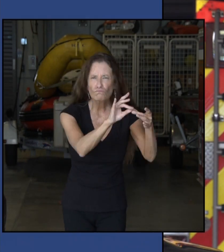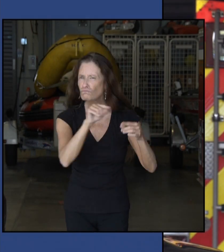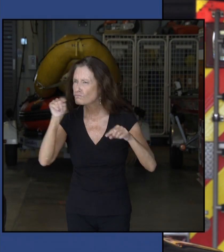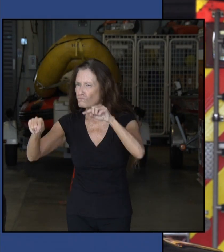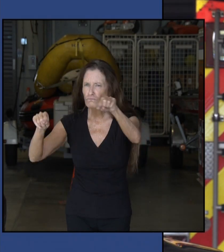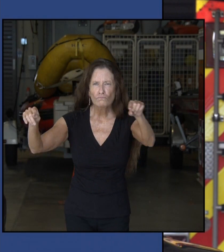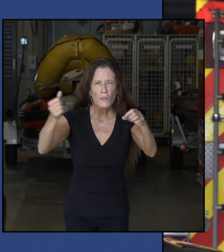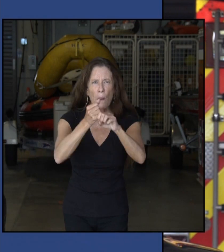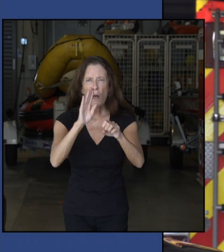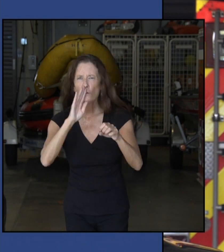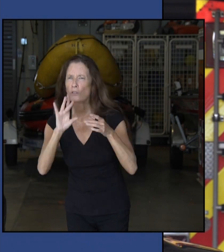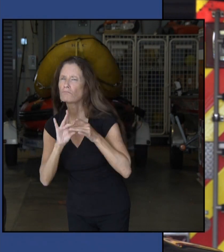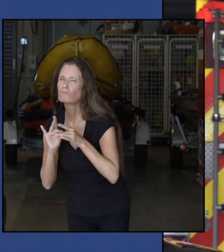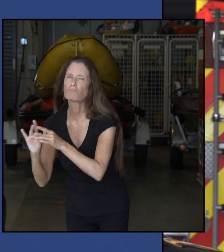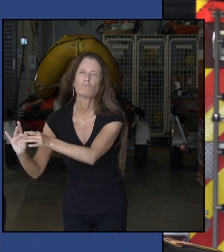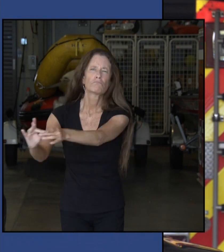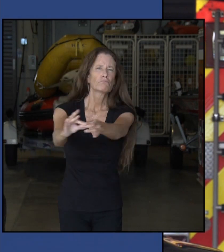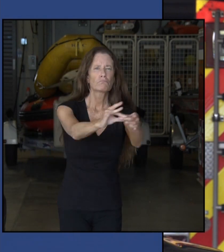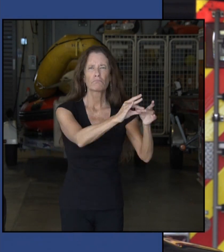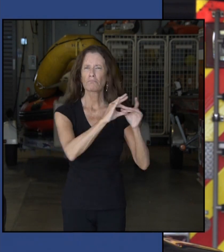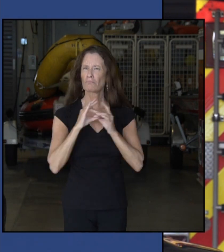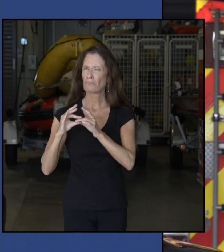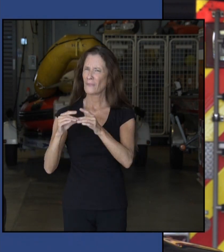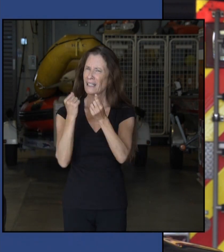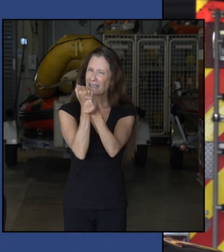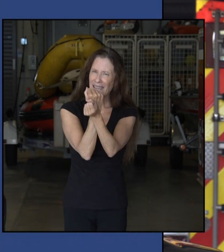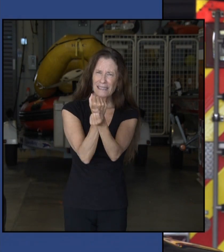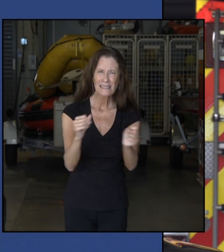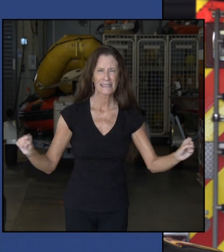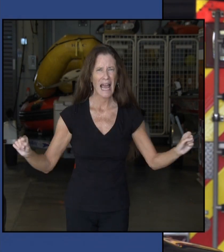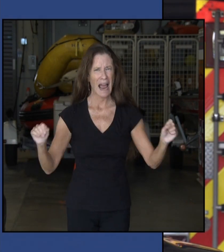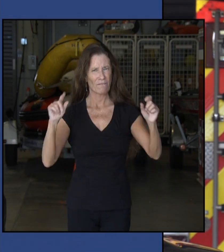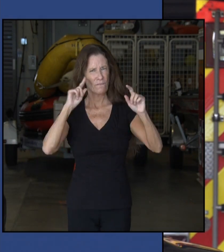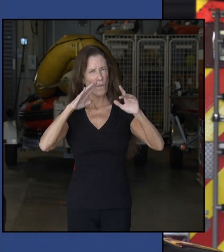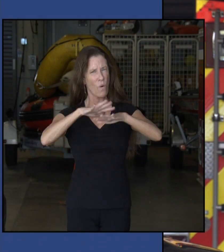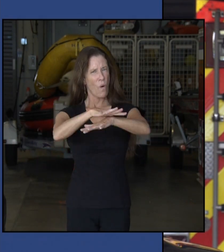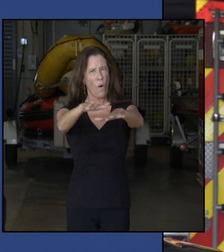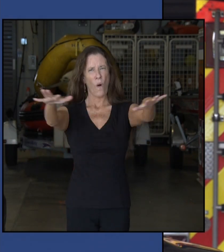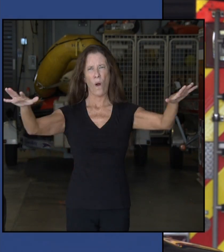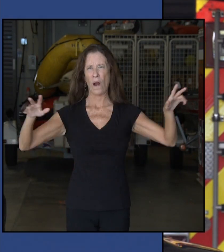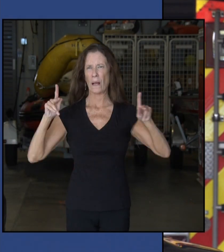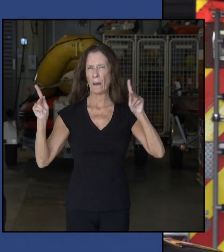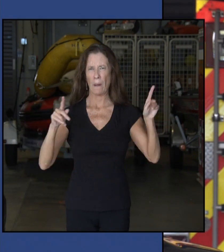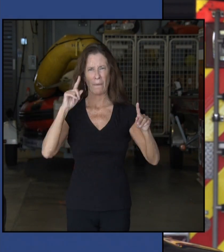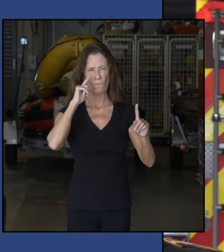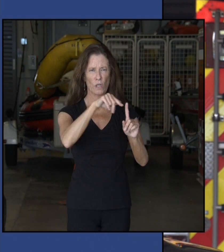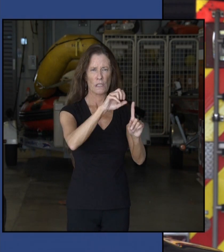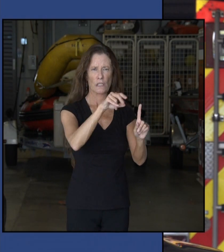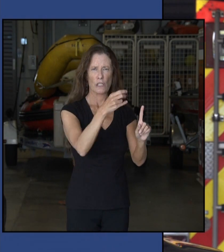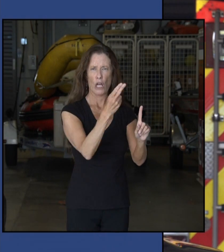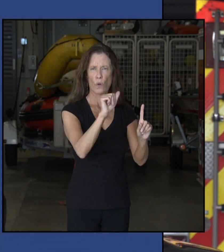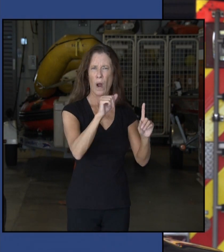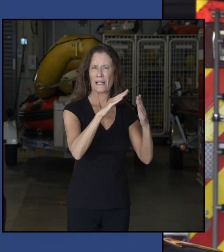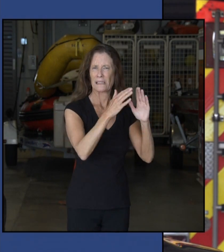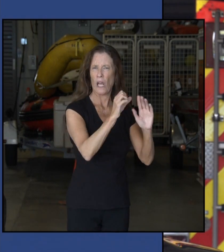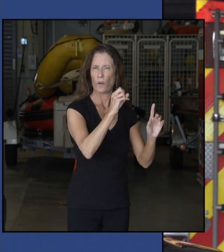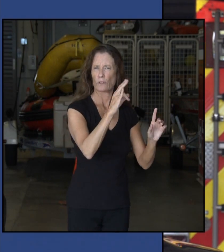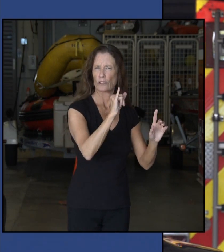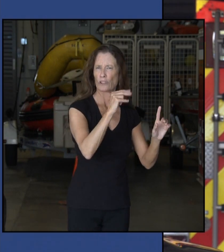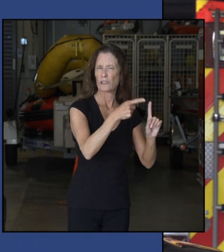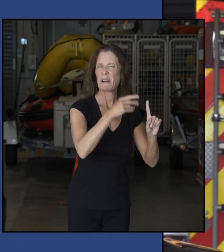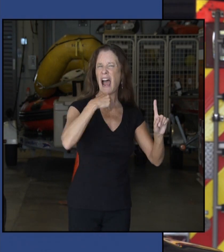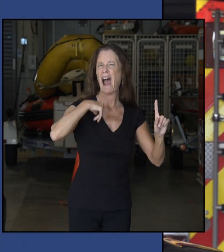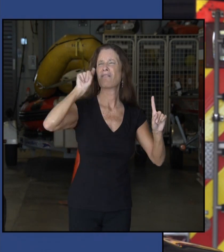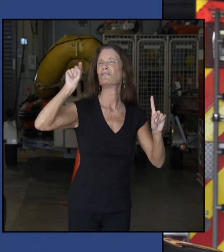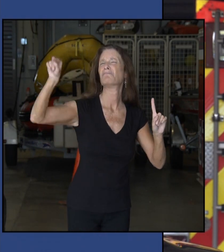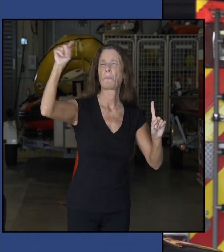safety professionals in Susquehanna Township, and I'm sure is the case in every other jurisdiction in this country, have been tested